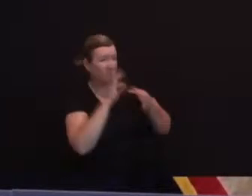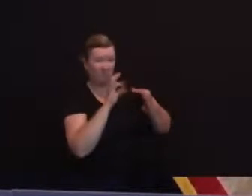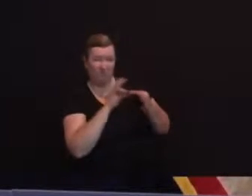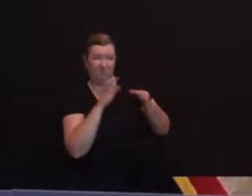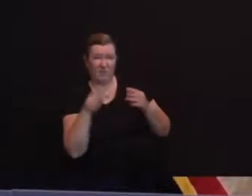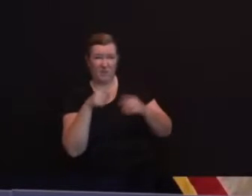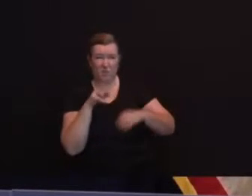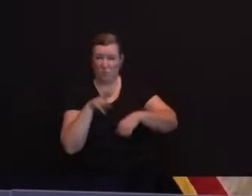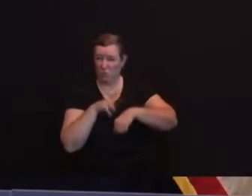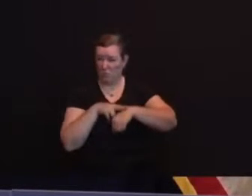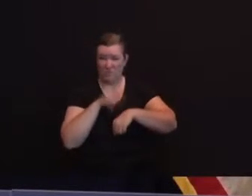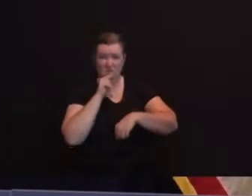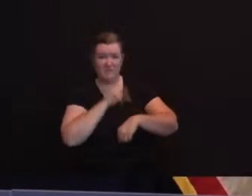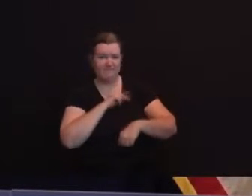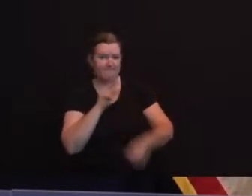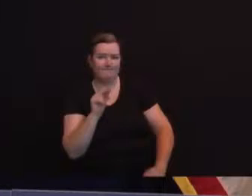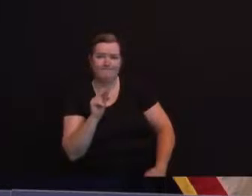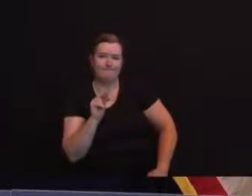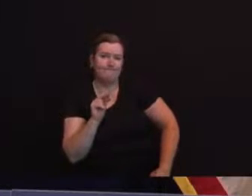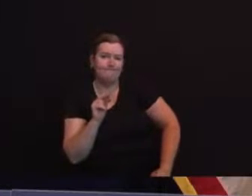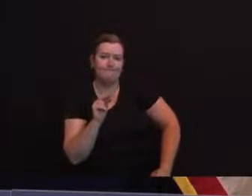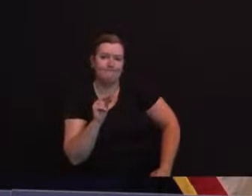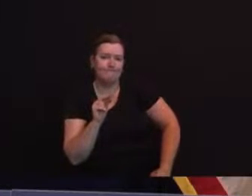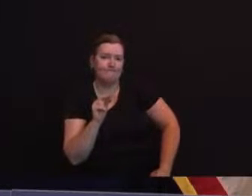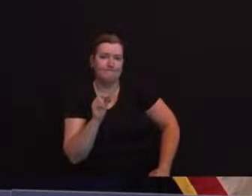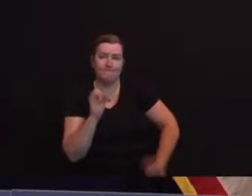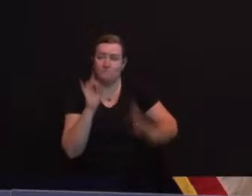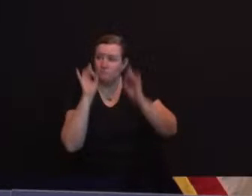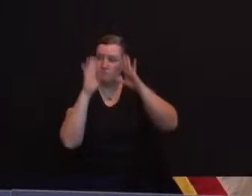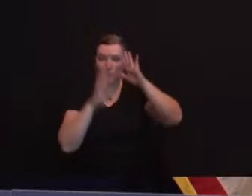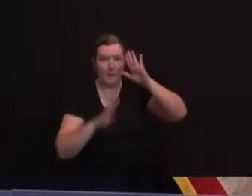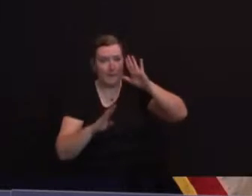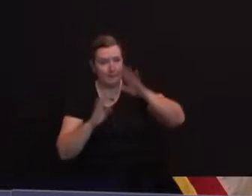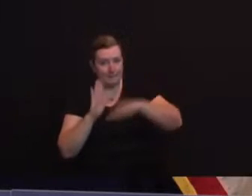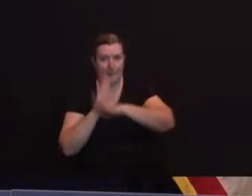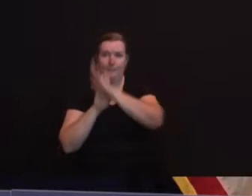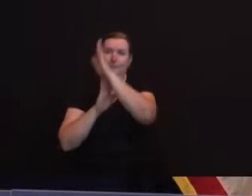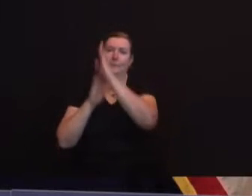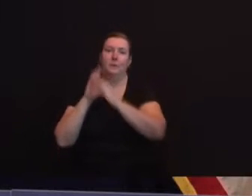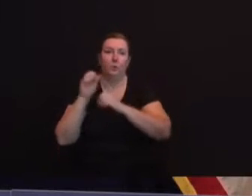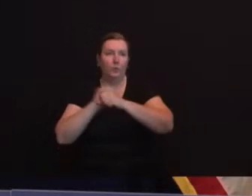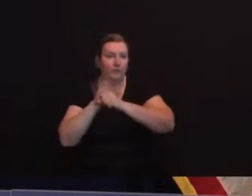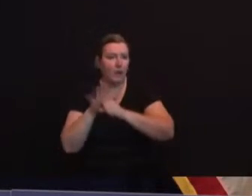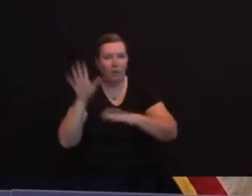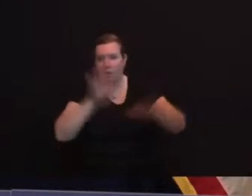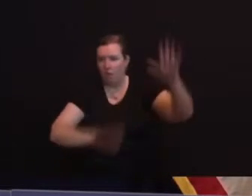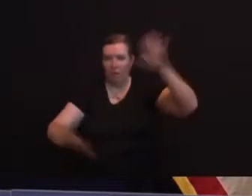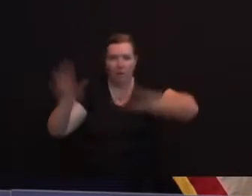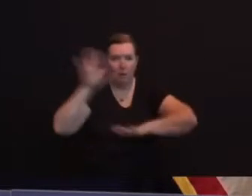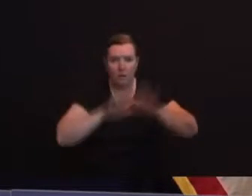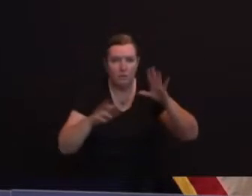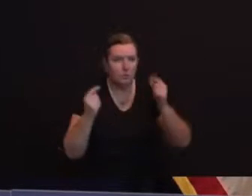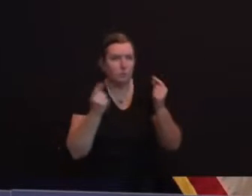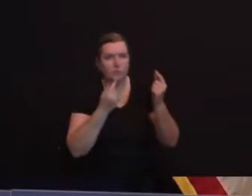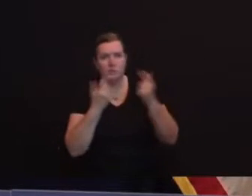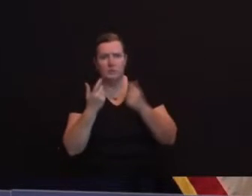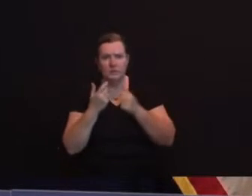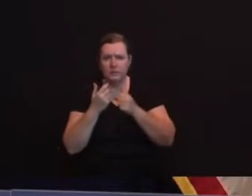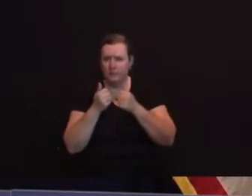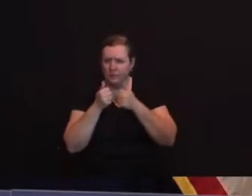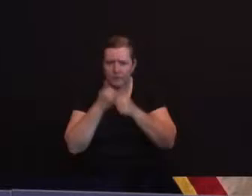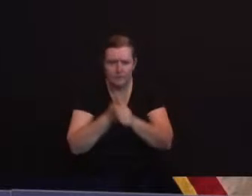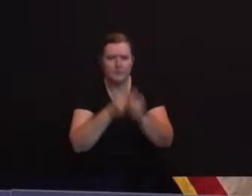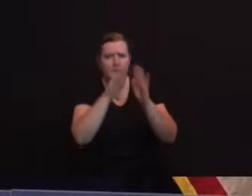Thanksgiving. With the alarming surge in our cases, we all need to be vigilant and take all of the public health precautions that helped us